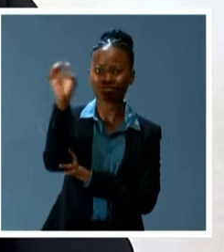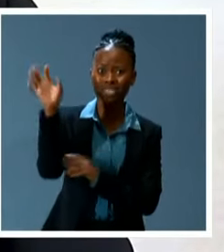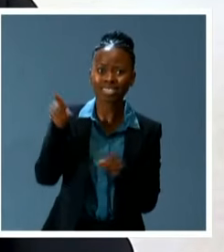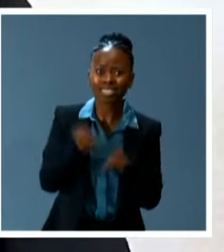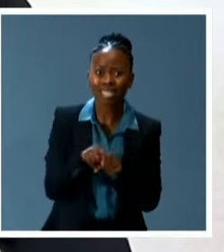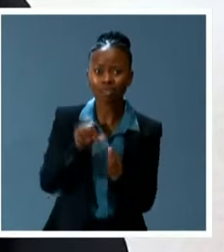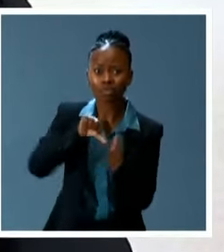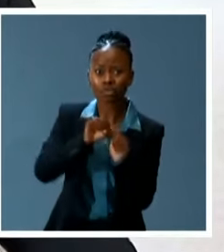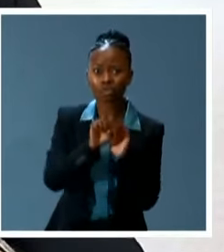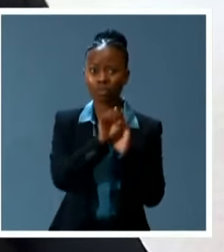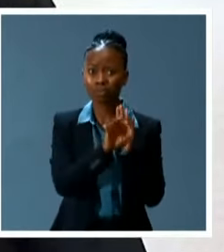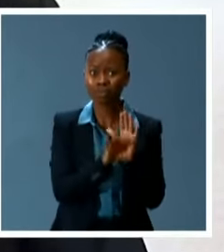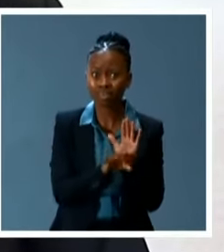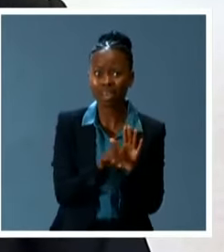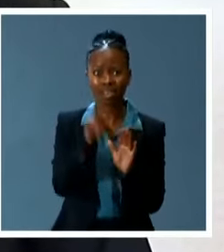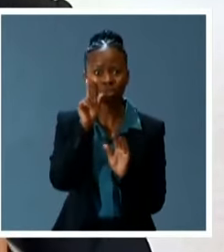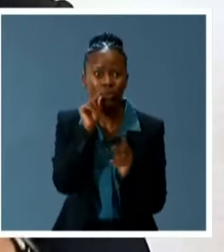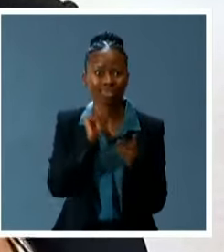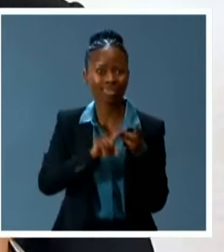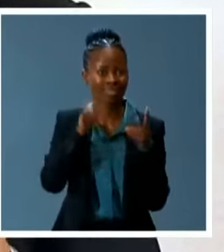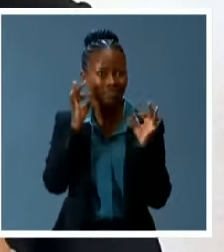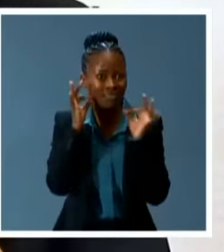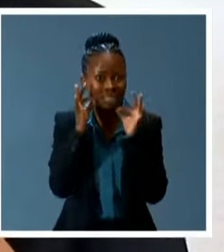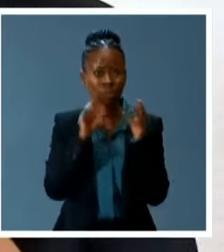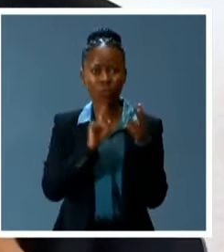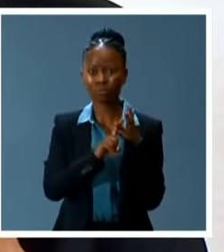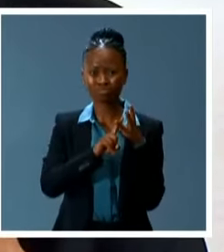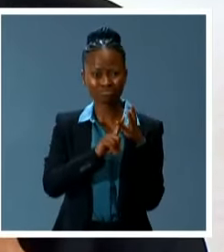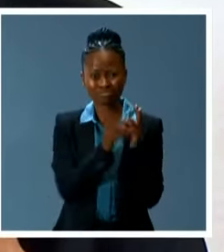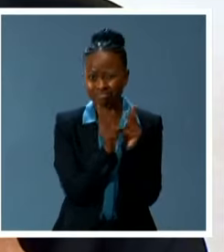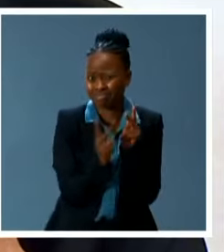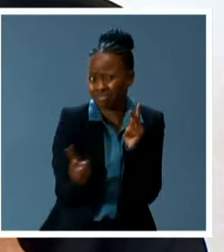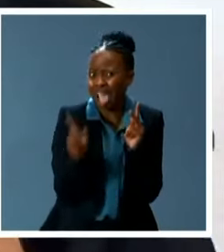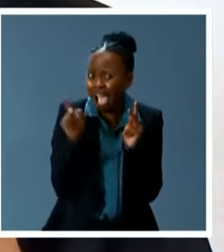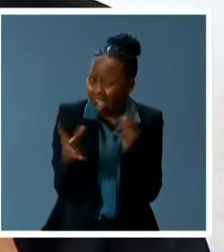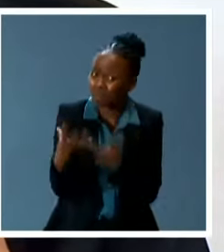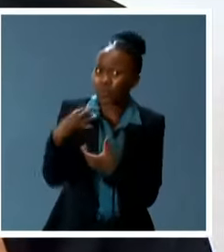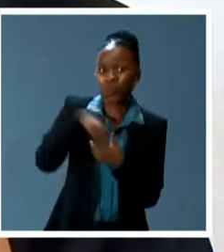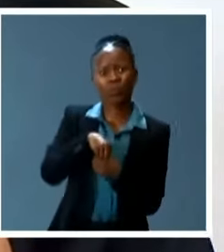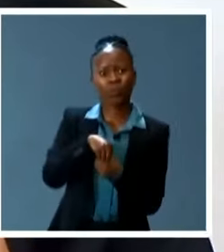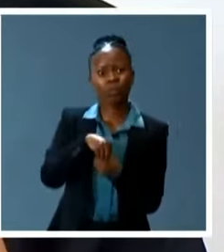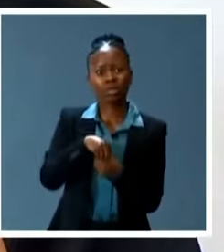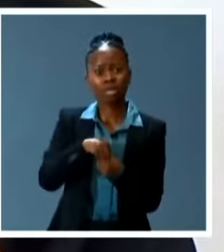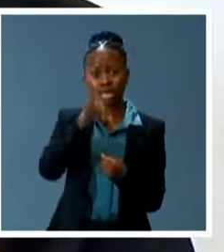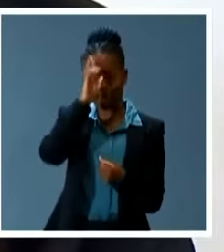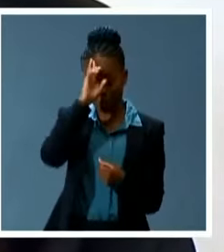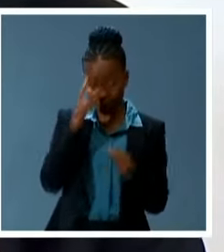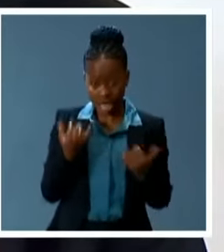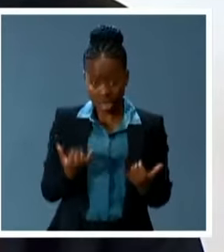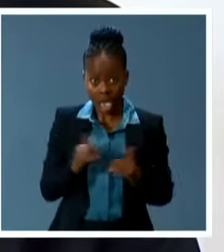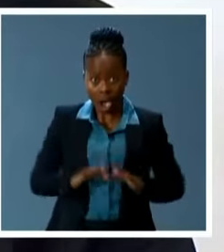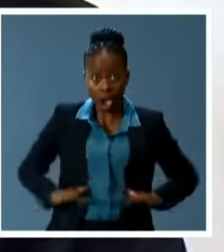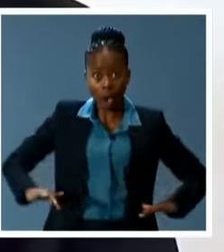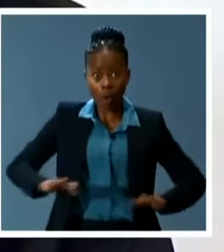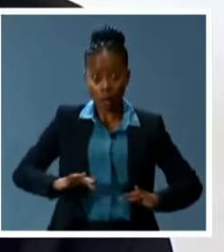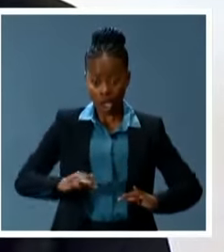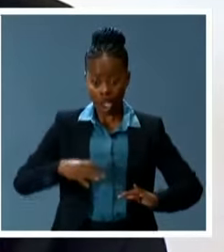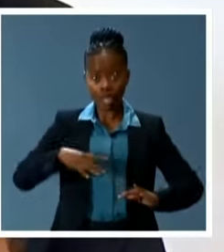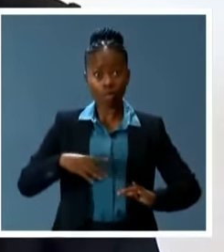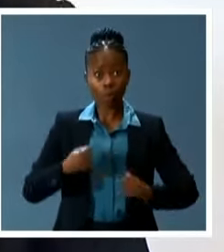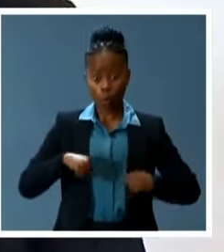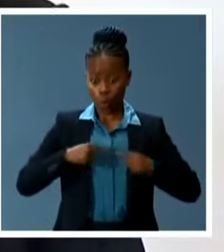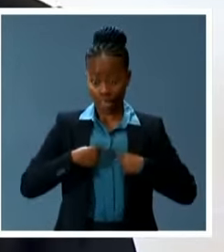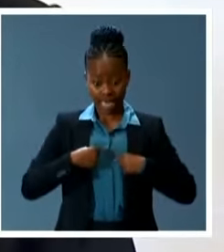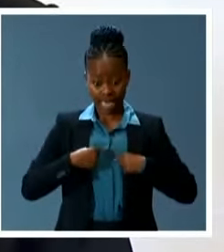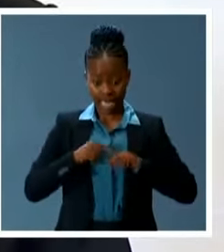this, because only with this pressure from below will those that are trying to change things, to change the rules of the game from the top,